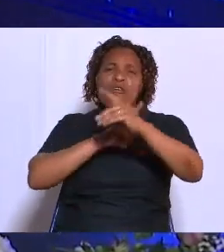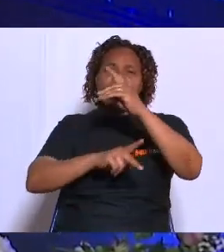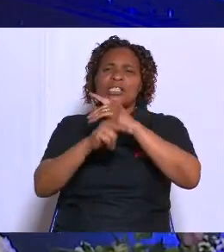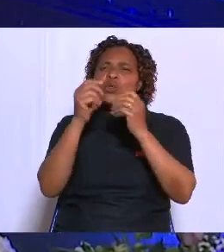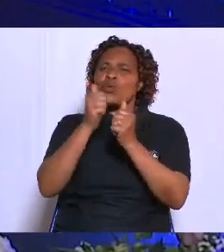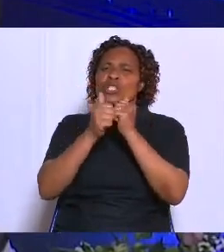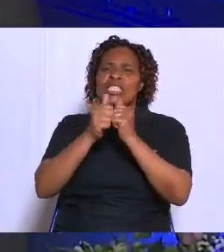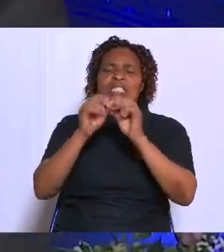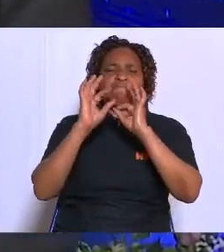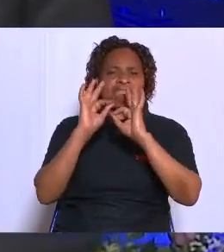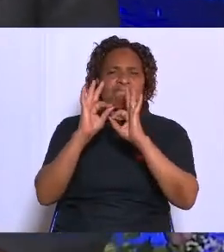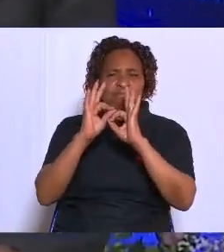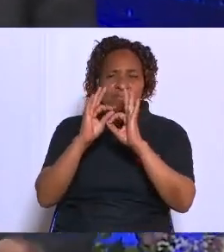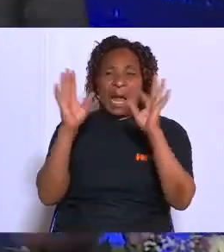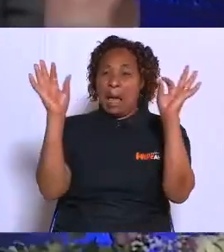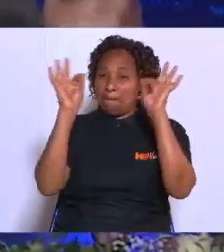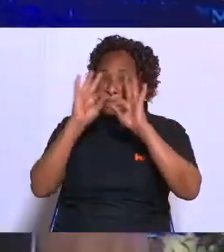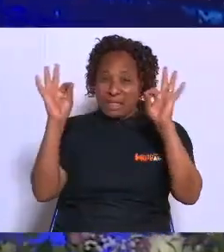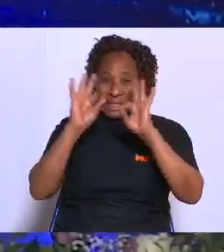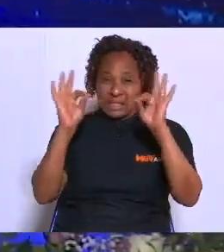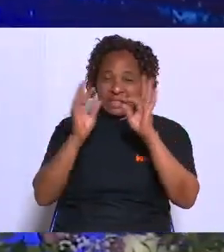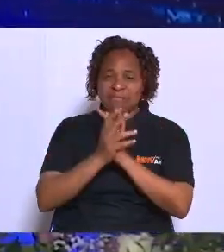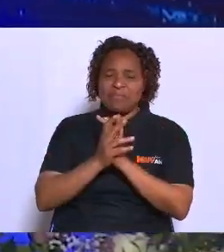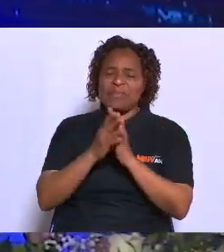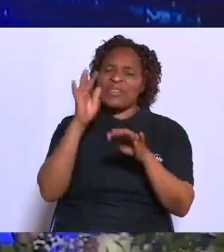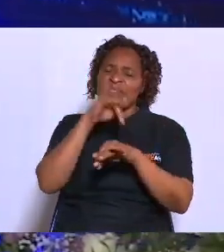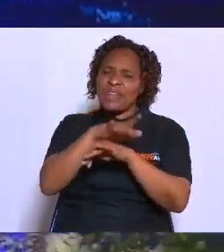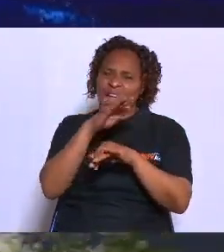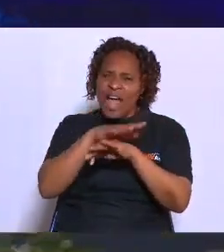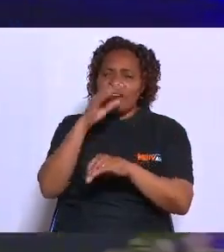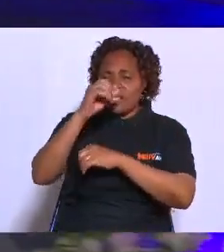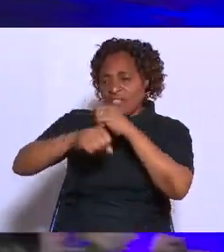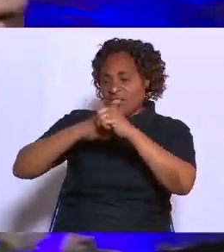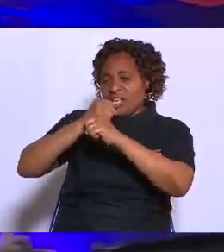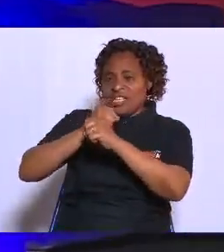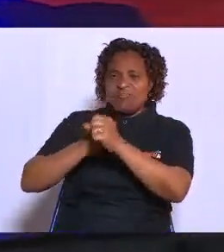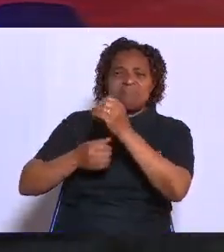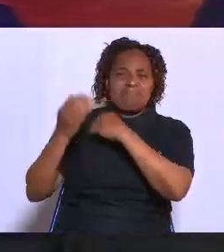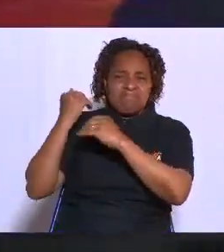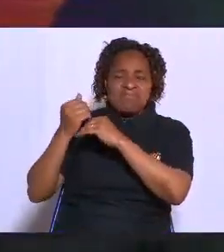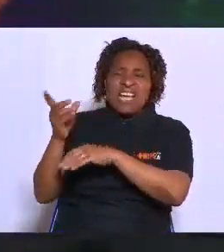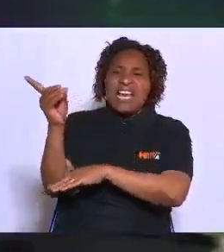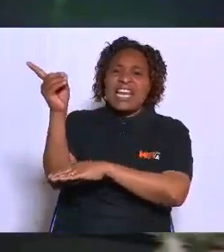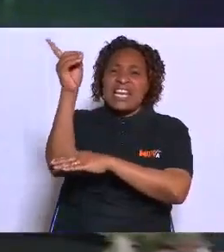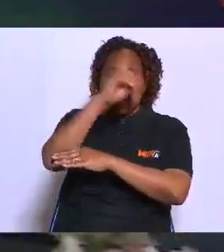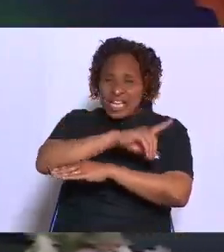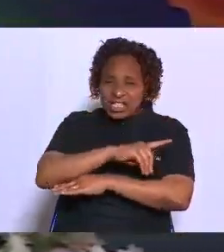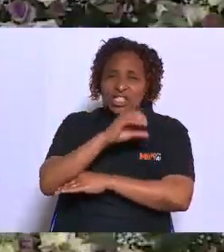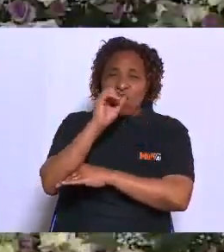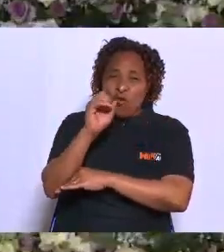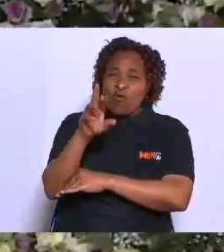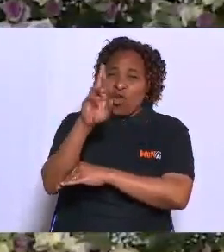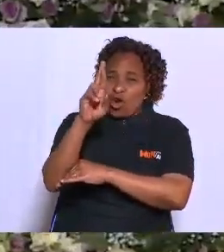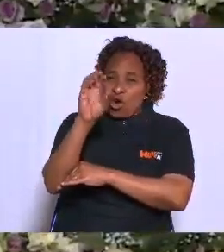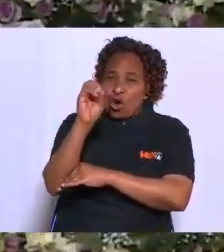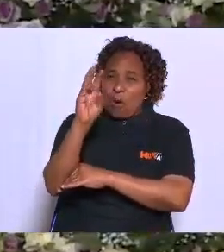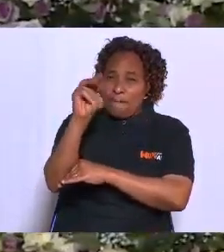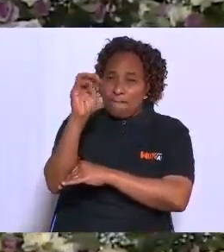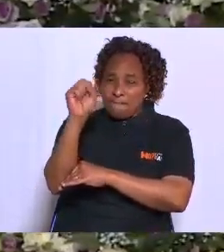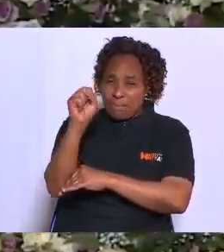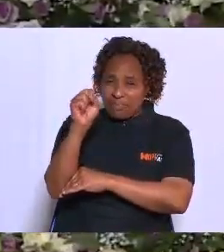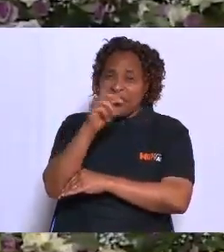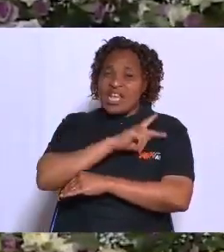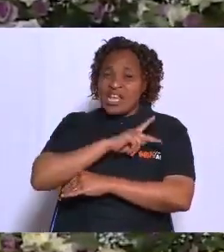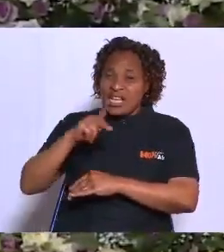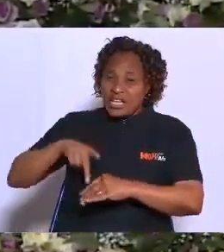incredibly amazing in the early centuries in the days of ancient Rome the Roman Empire